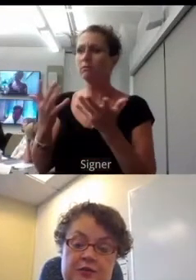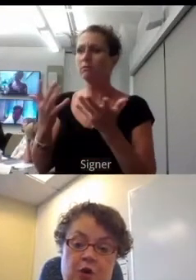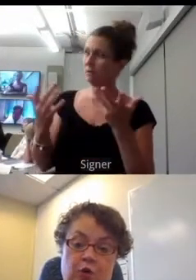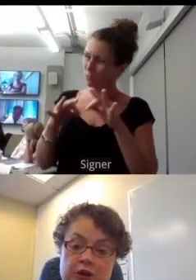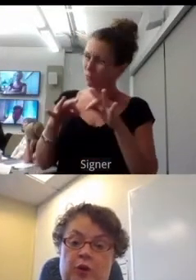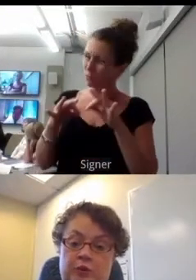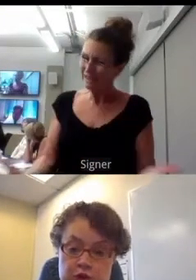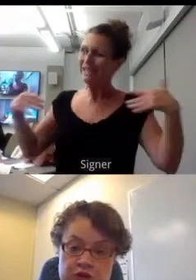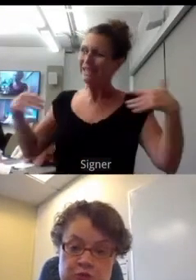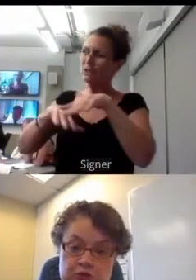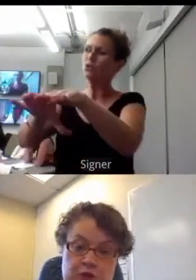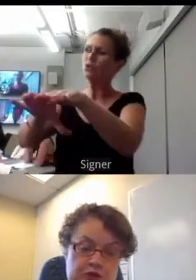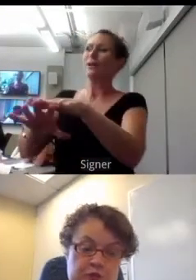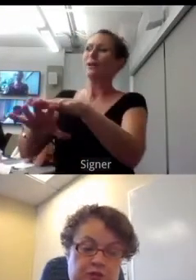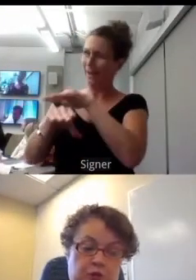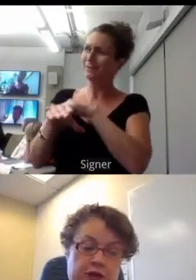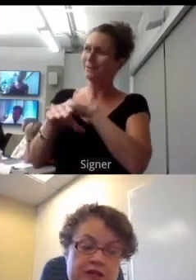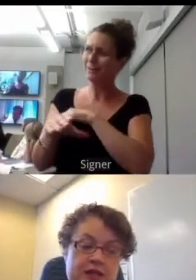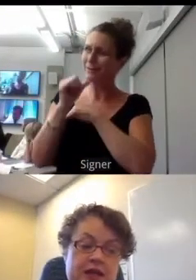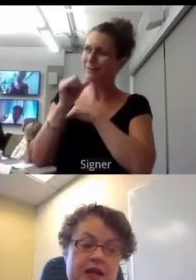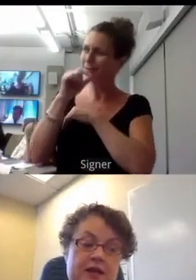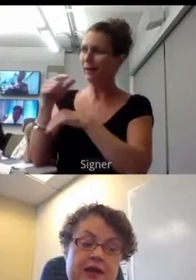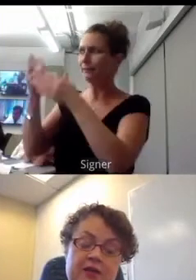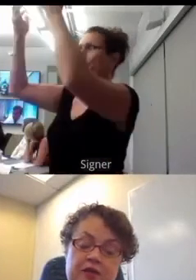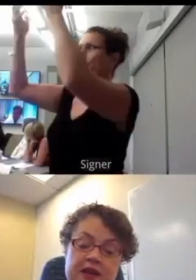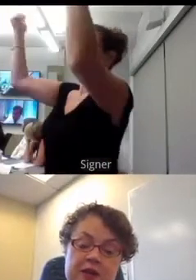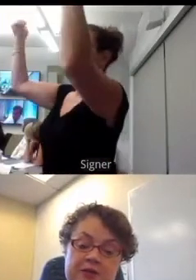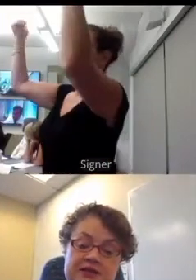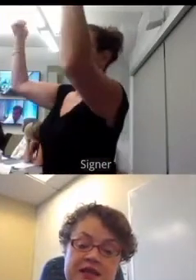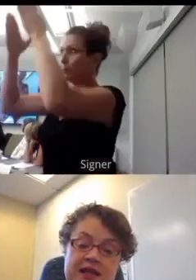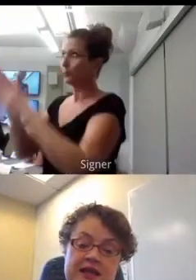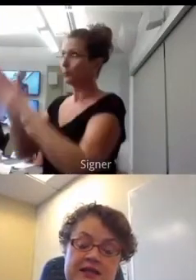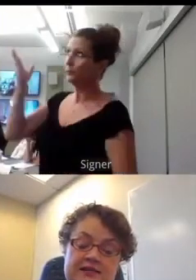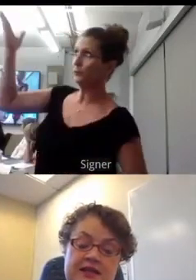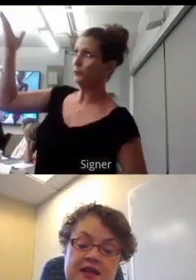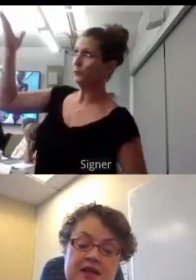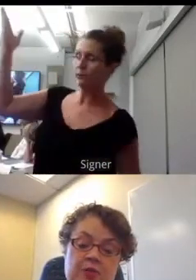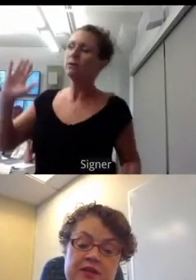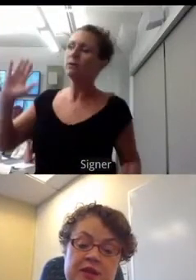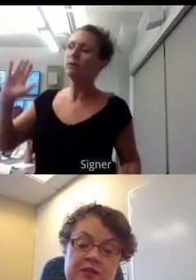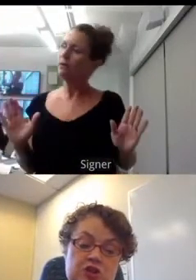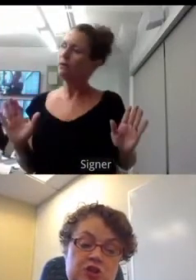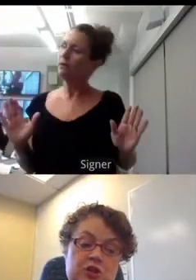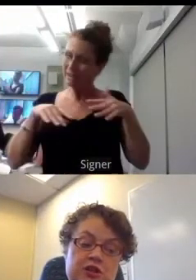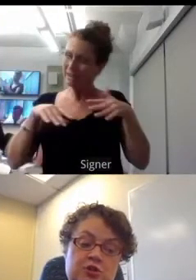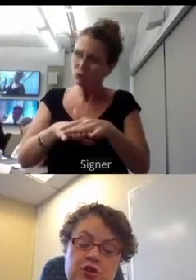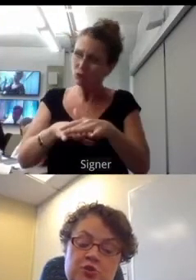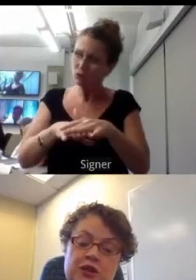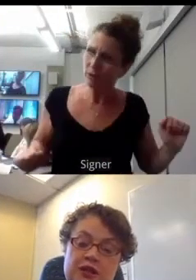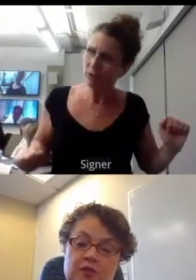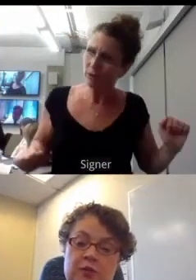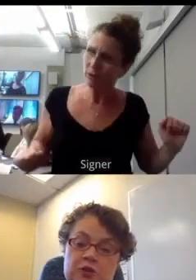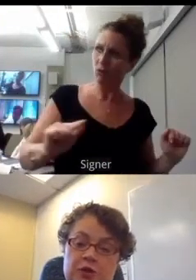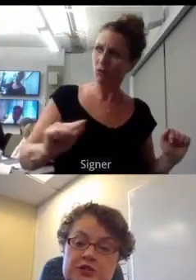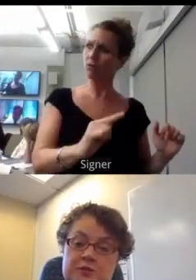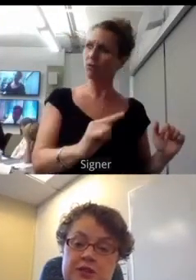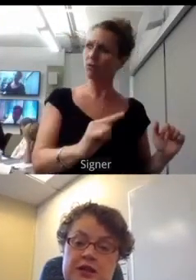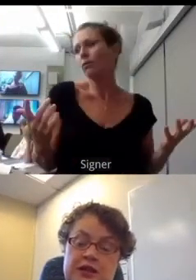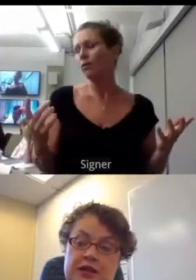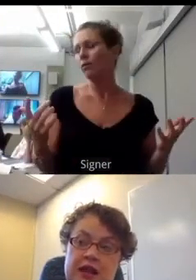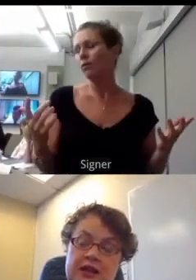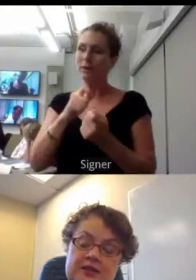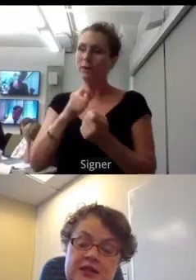one person responsible for it. And the other thing I would say is with a commissioner, is you also want to give them a responsibility to